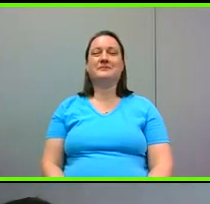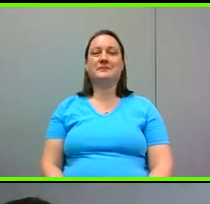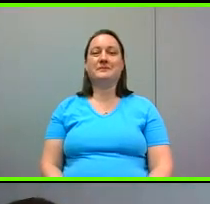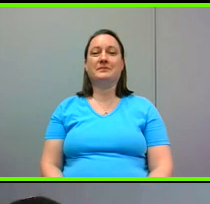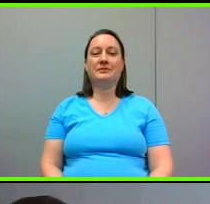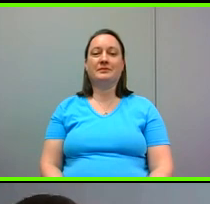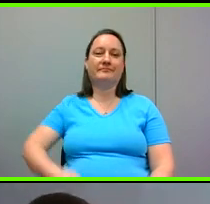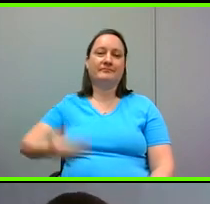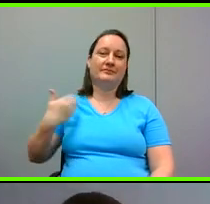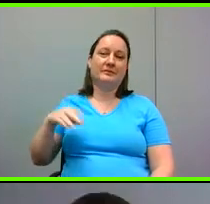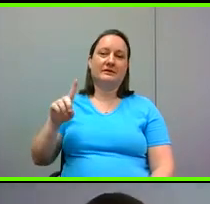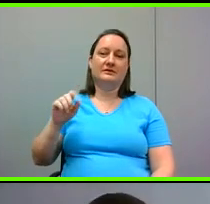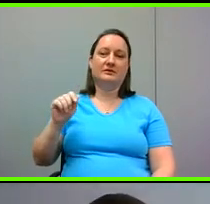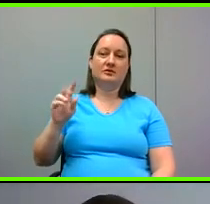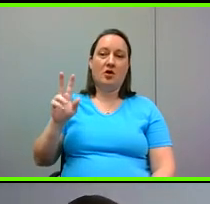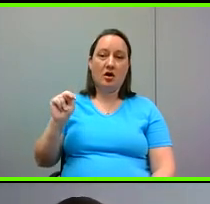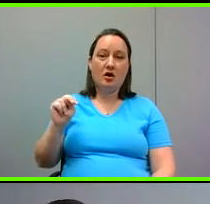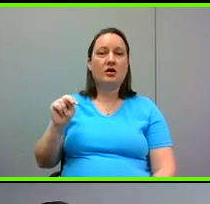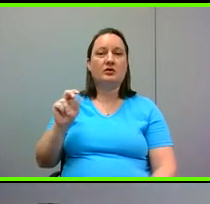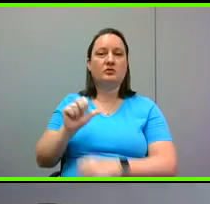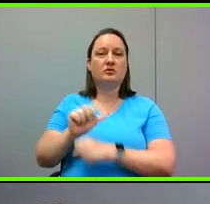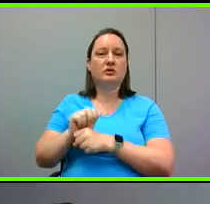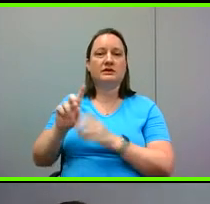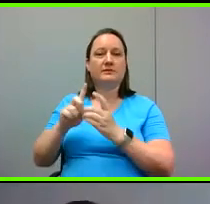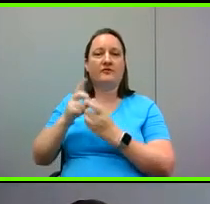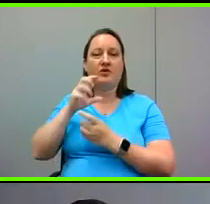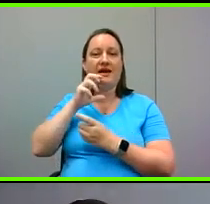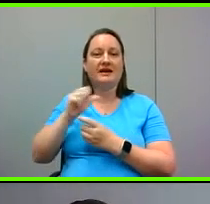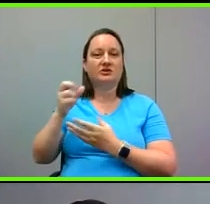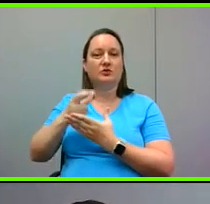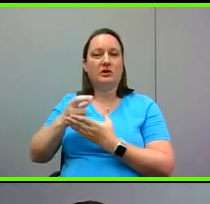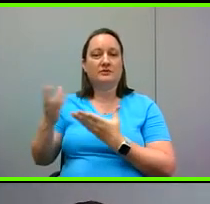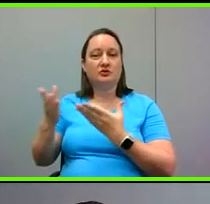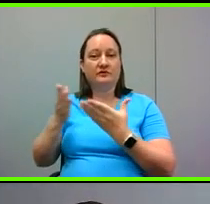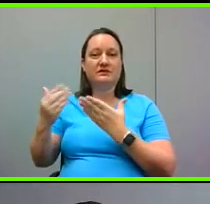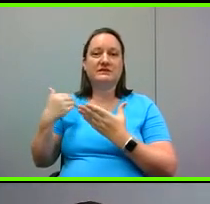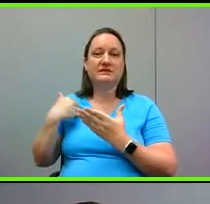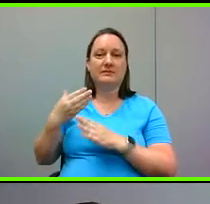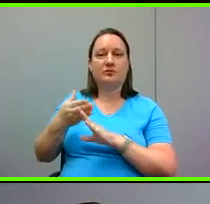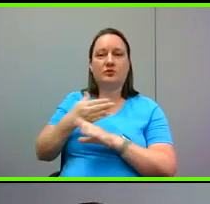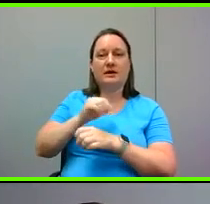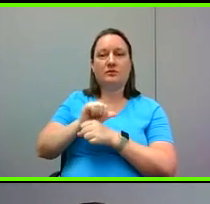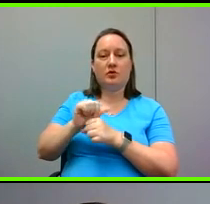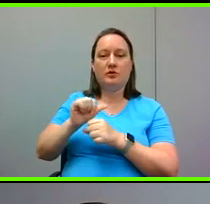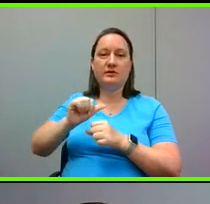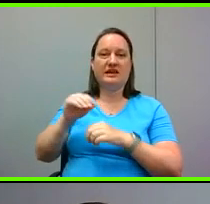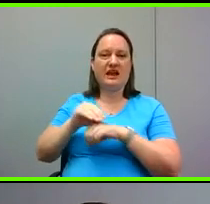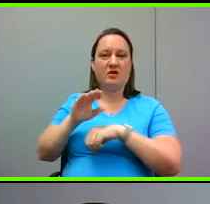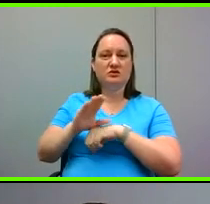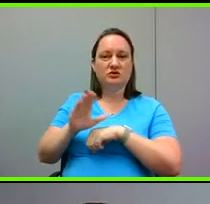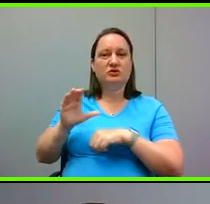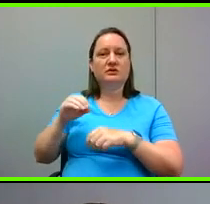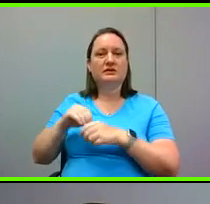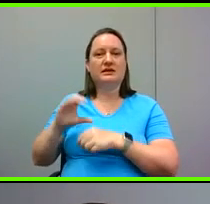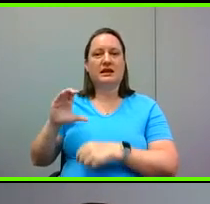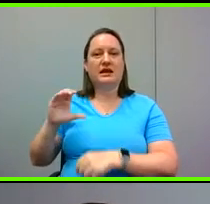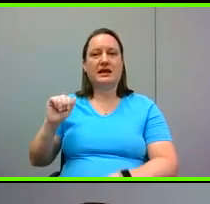Dawn Mosley with the Department for Aging and Rehab Services. I am a pre-employment counselor in the Capital District. For